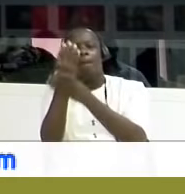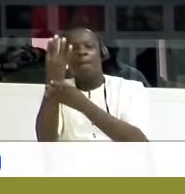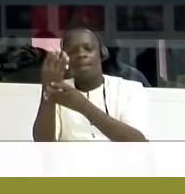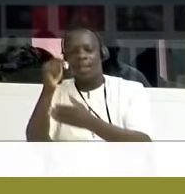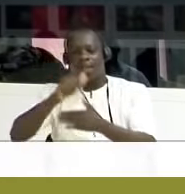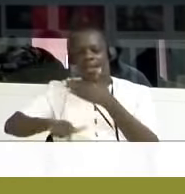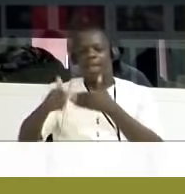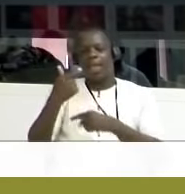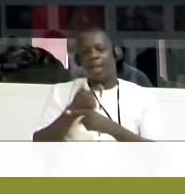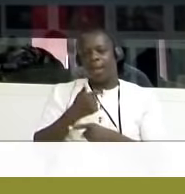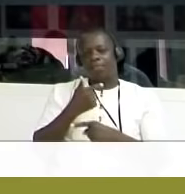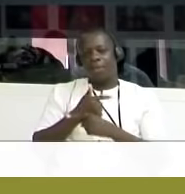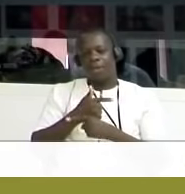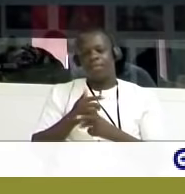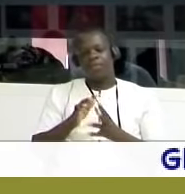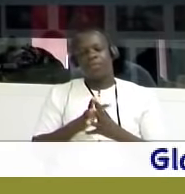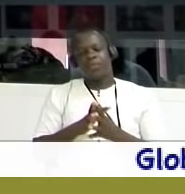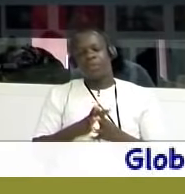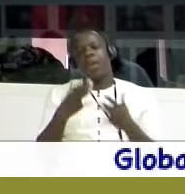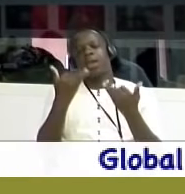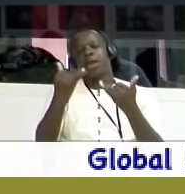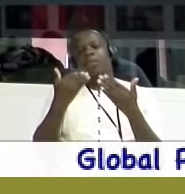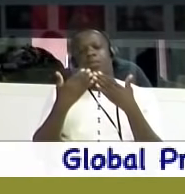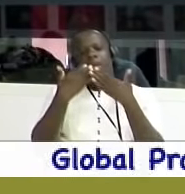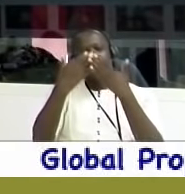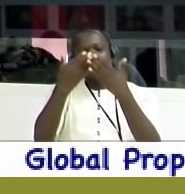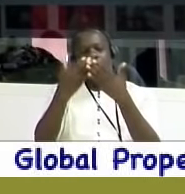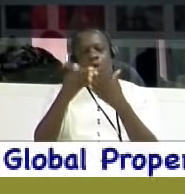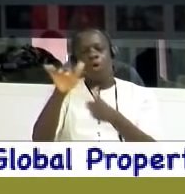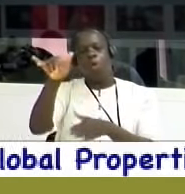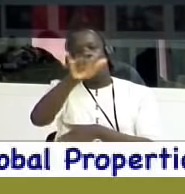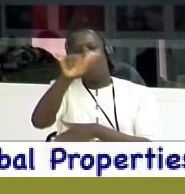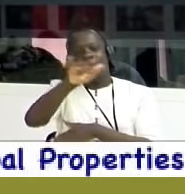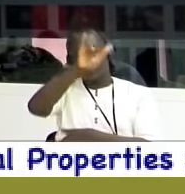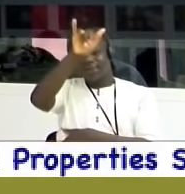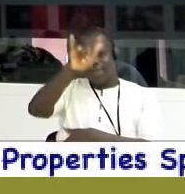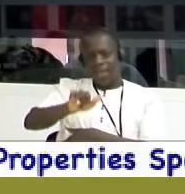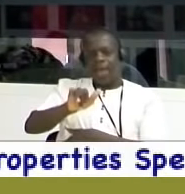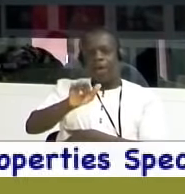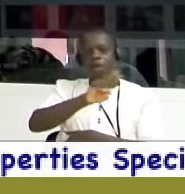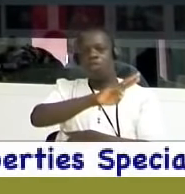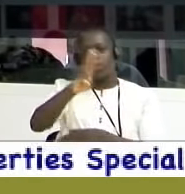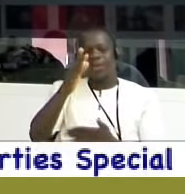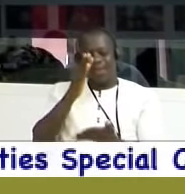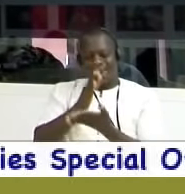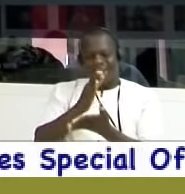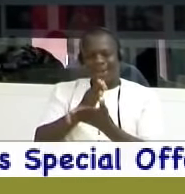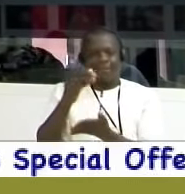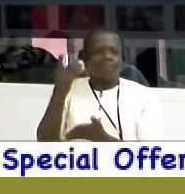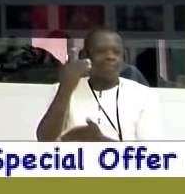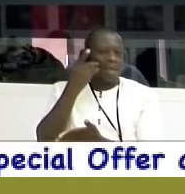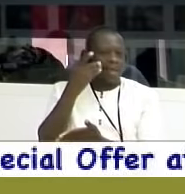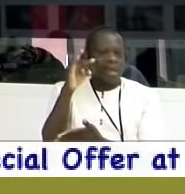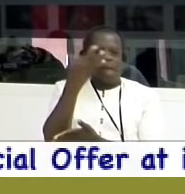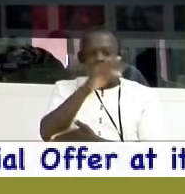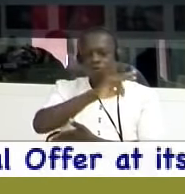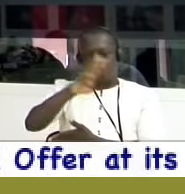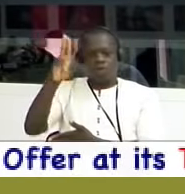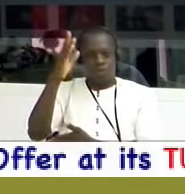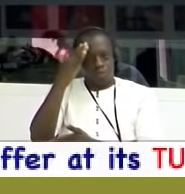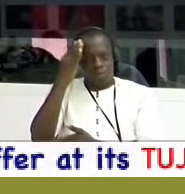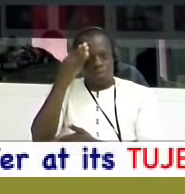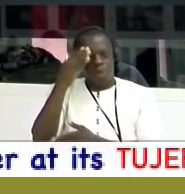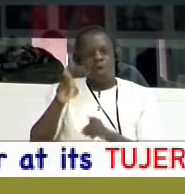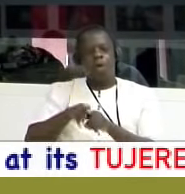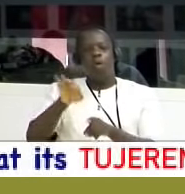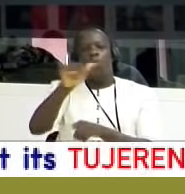And can you tell us which year, not the specific dates if you don't know, but which year you served as